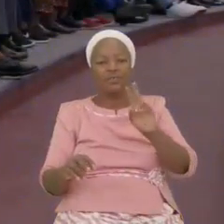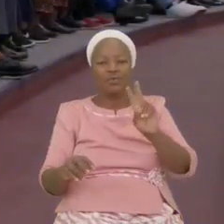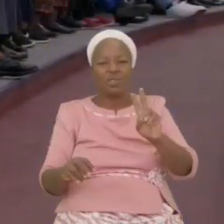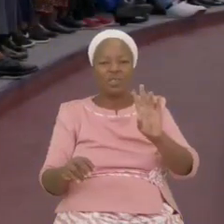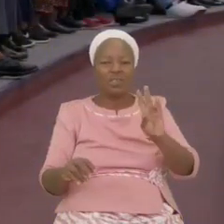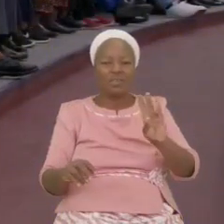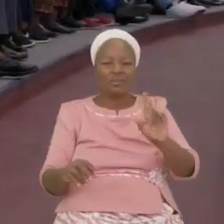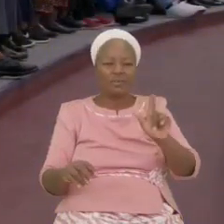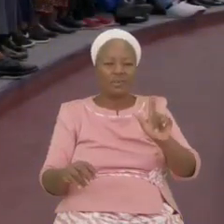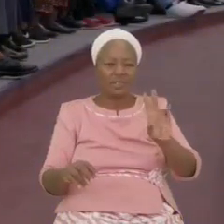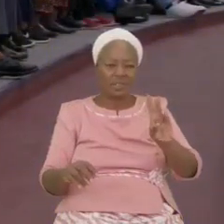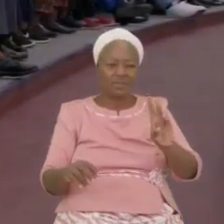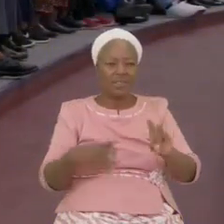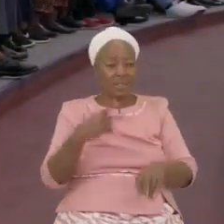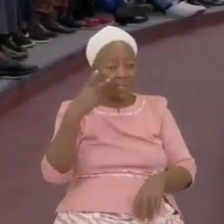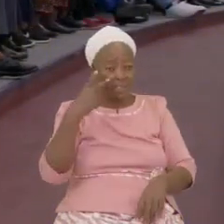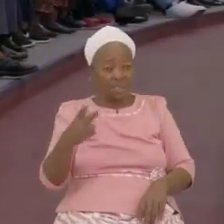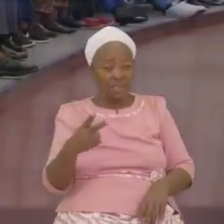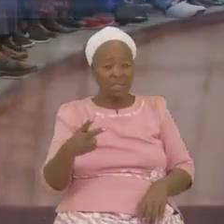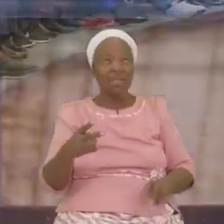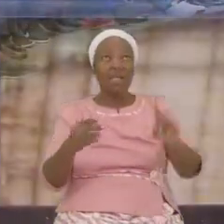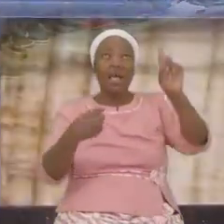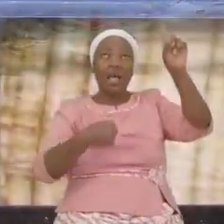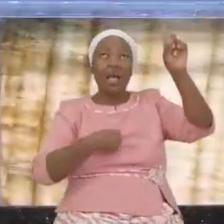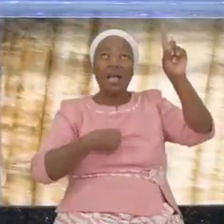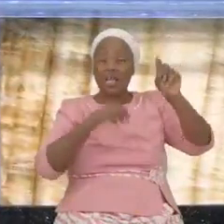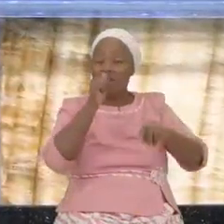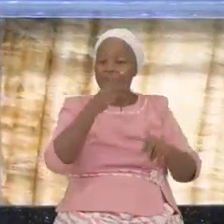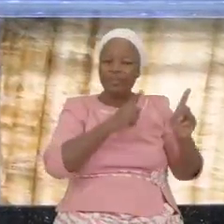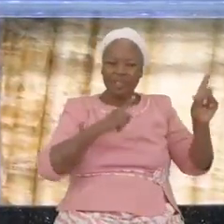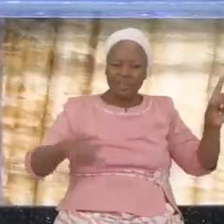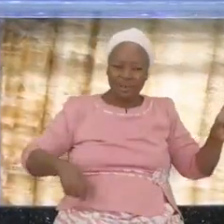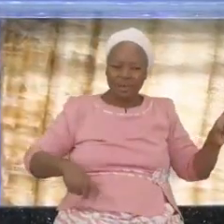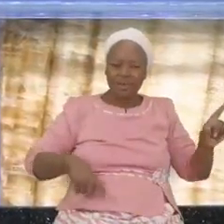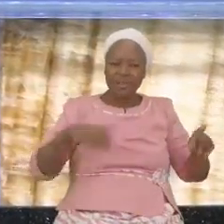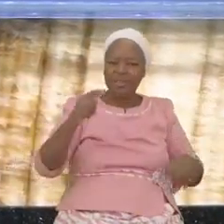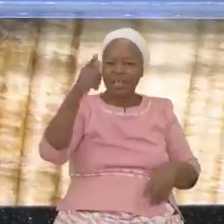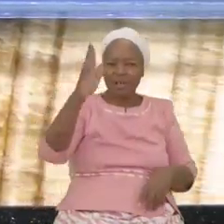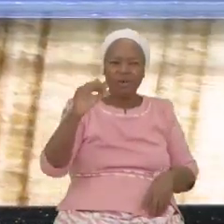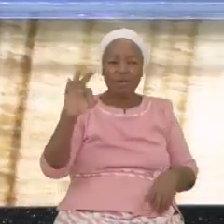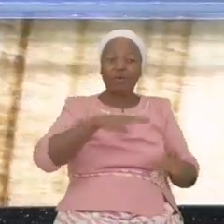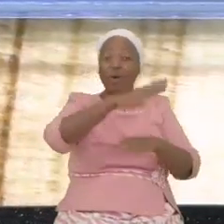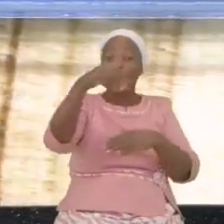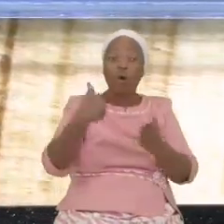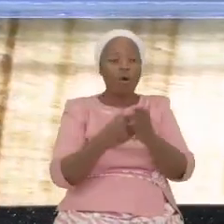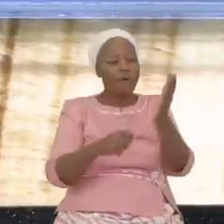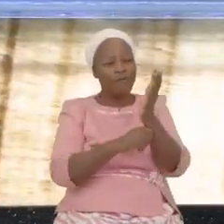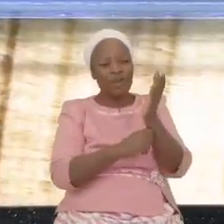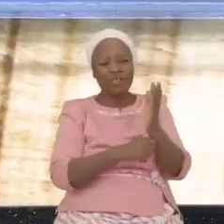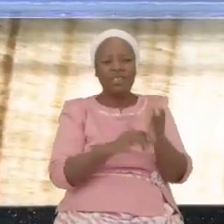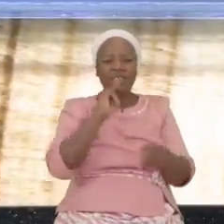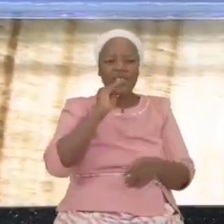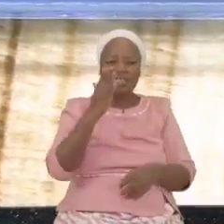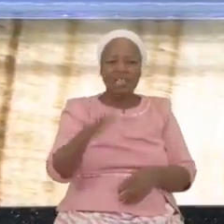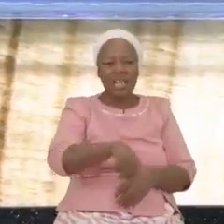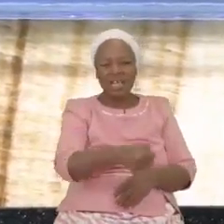In verse 27 it says, behold, I am the Lord, the God of all flesh. Is